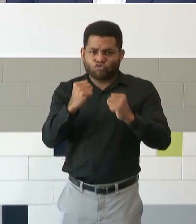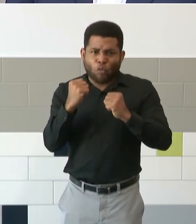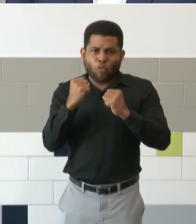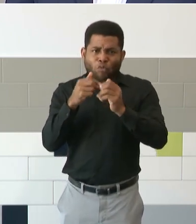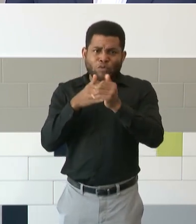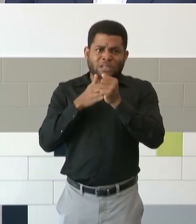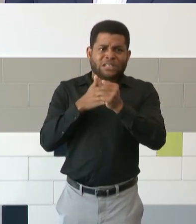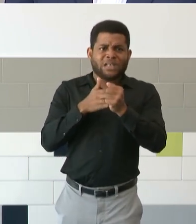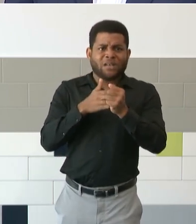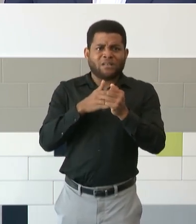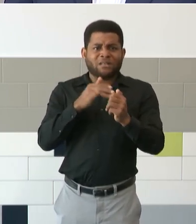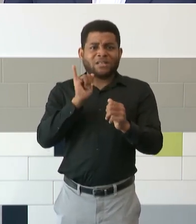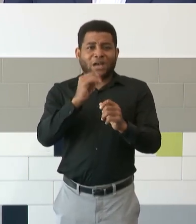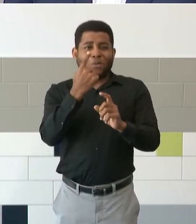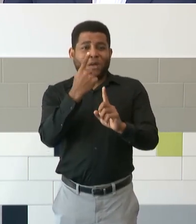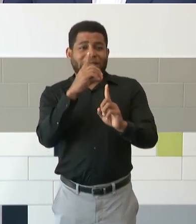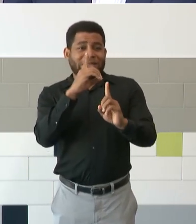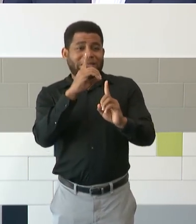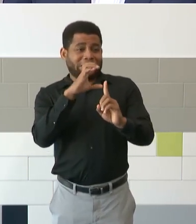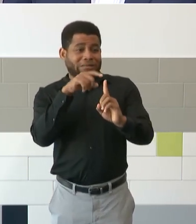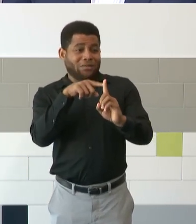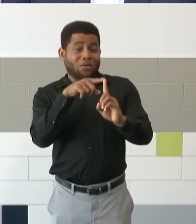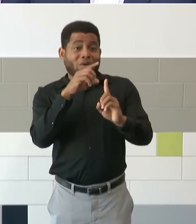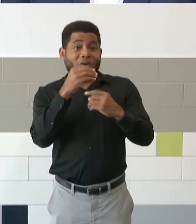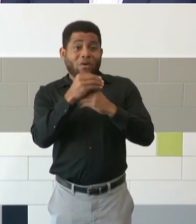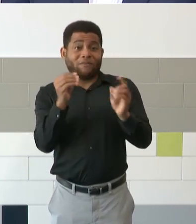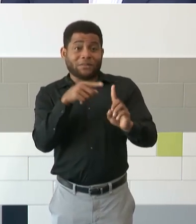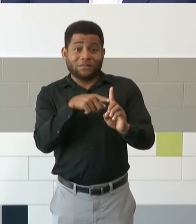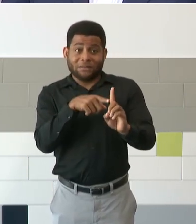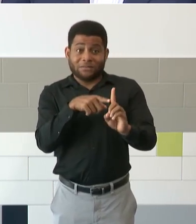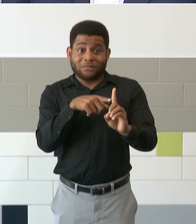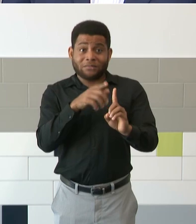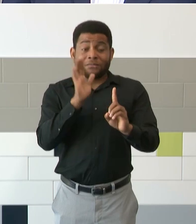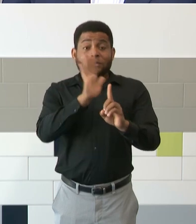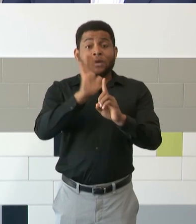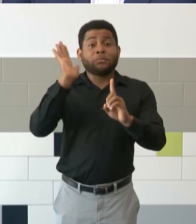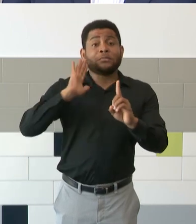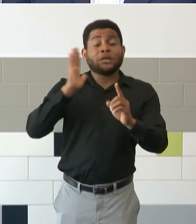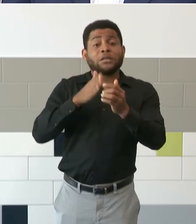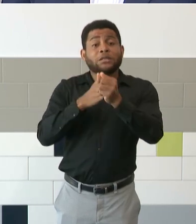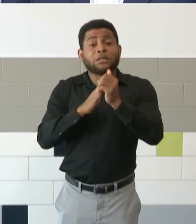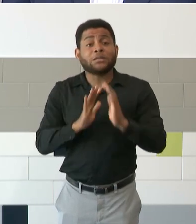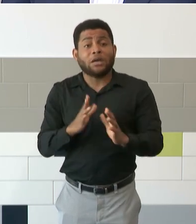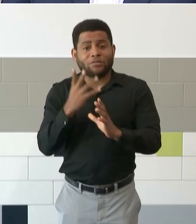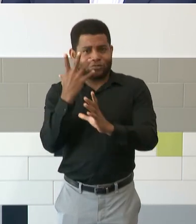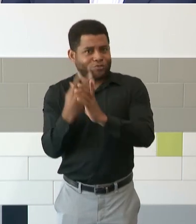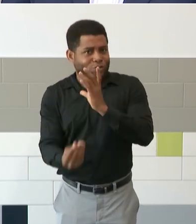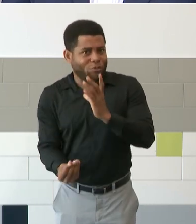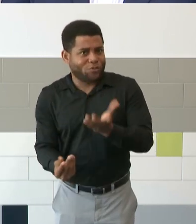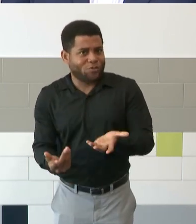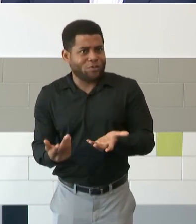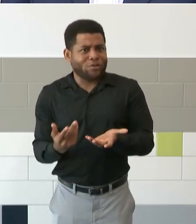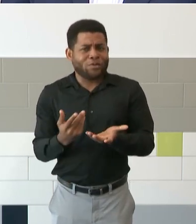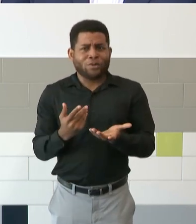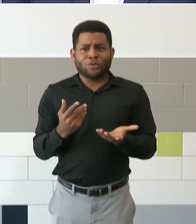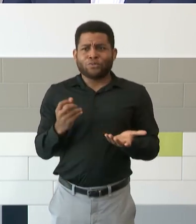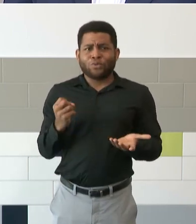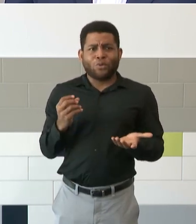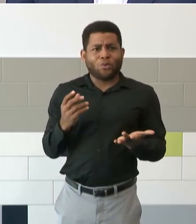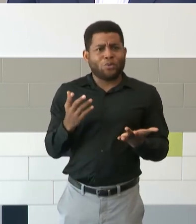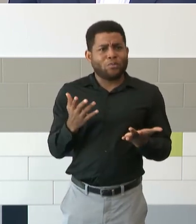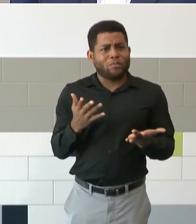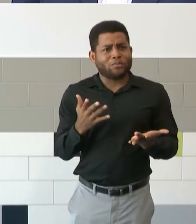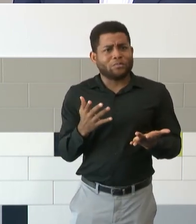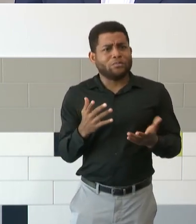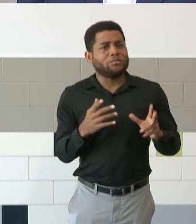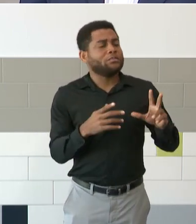needed scrutiny at that office considering the vacancy in No, leadership? all of our seats in leadership have